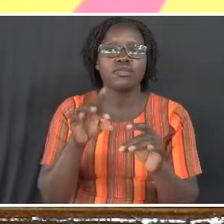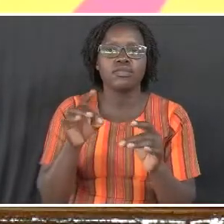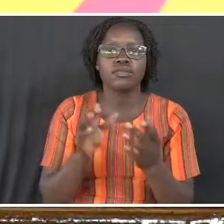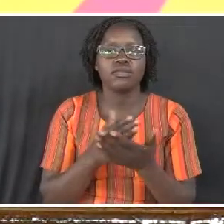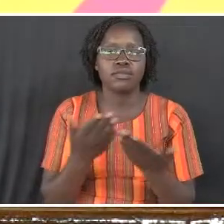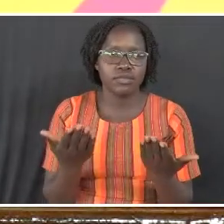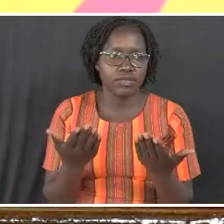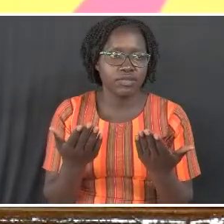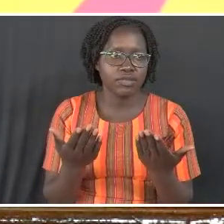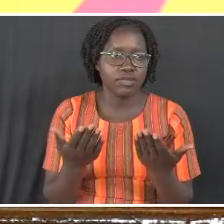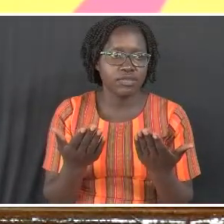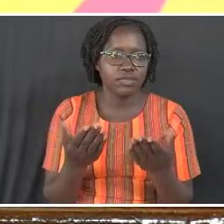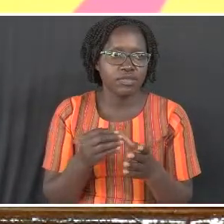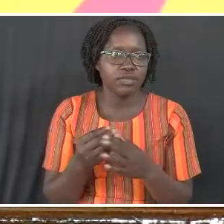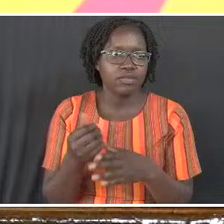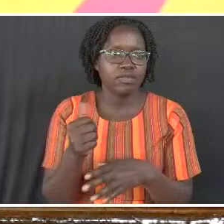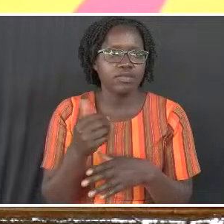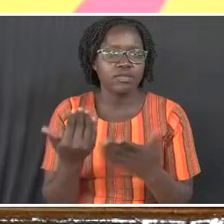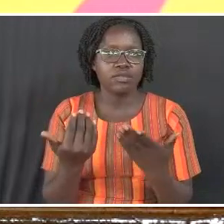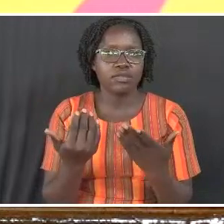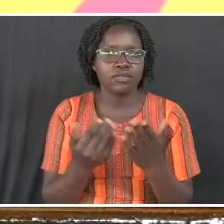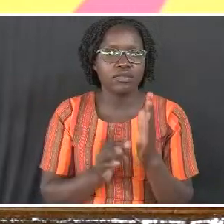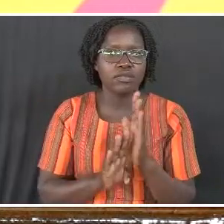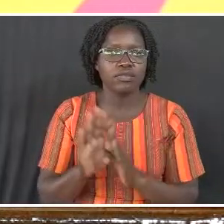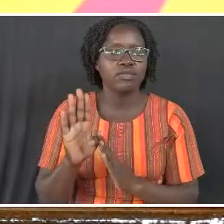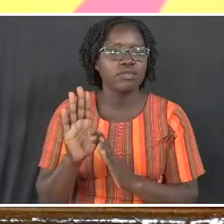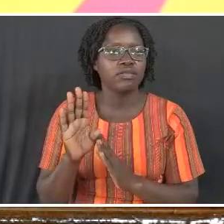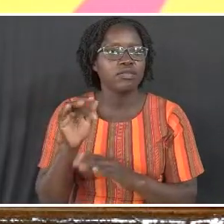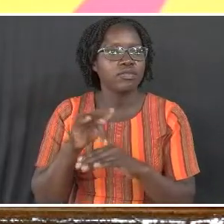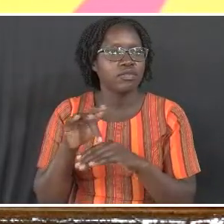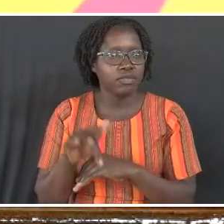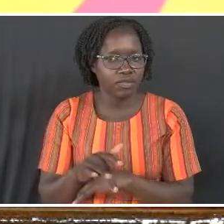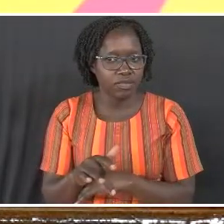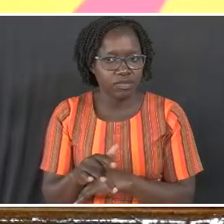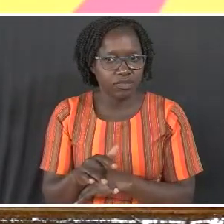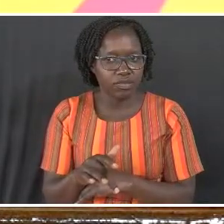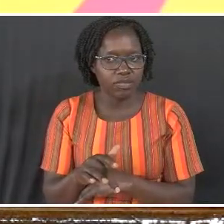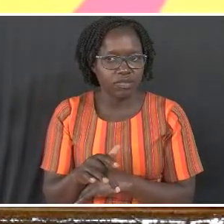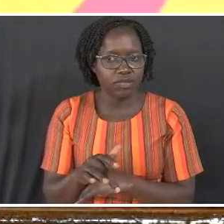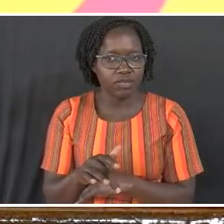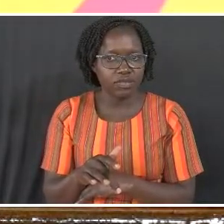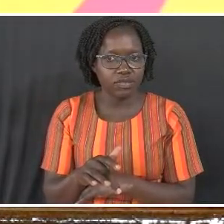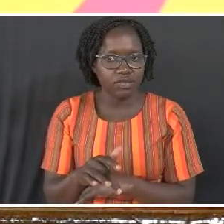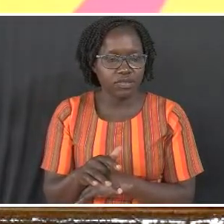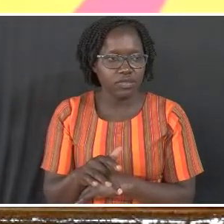something or anything developing early enough.